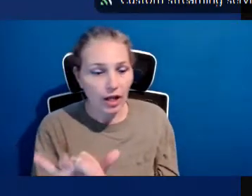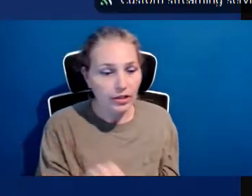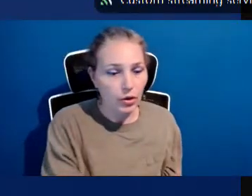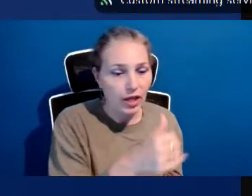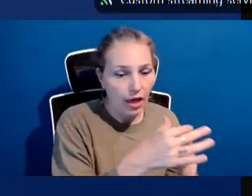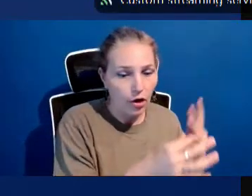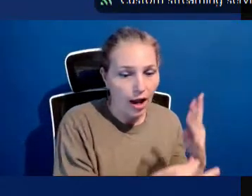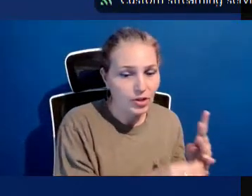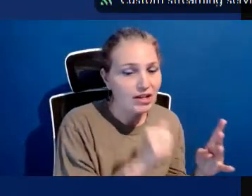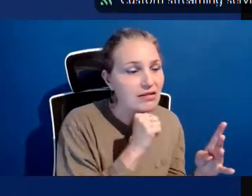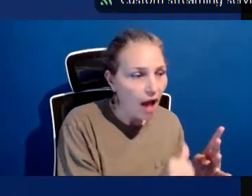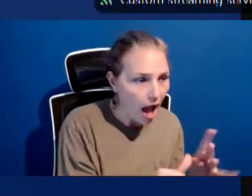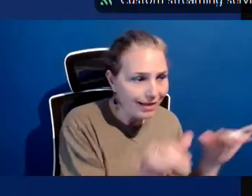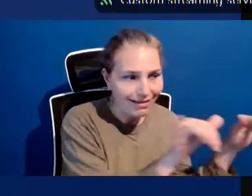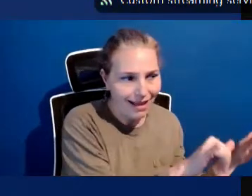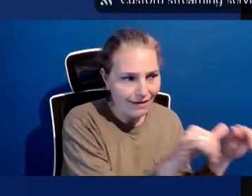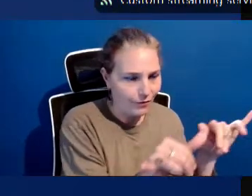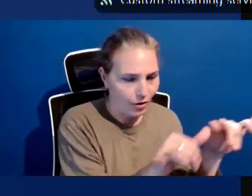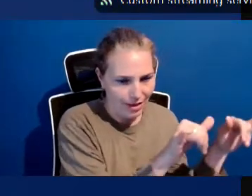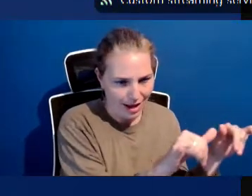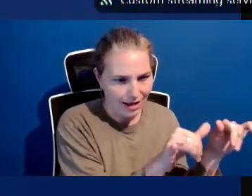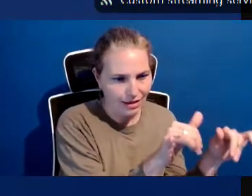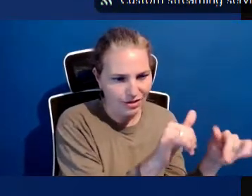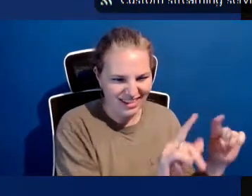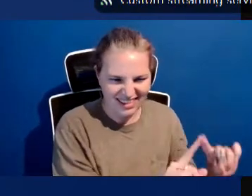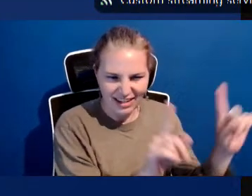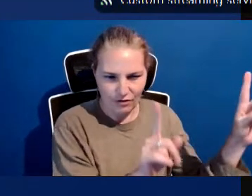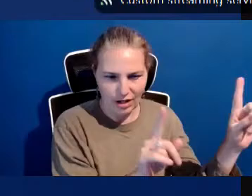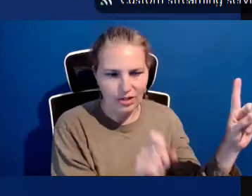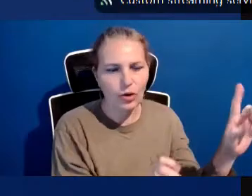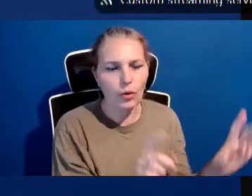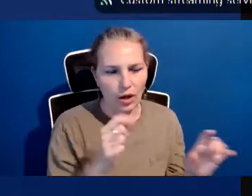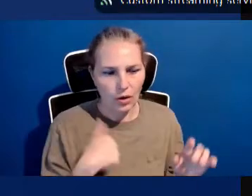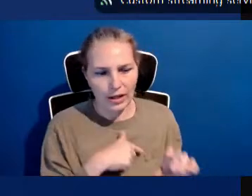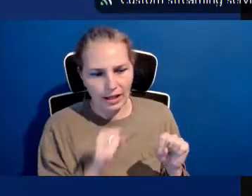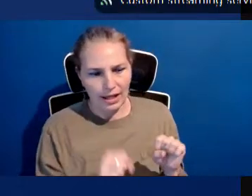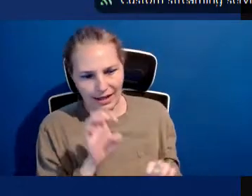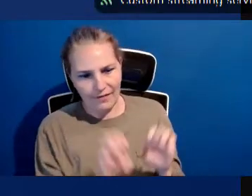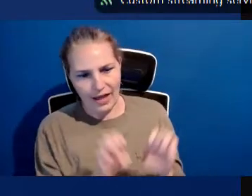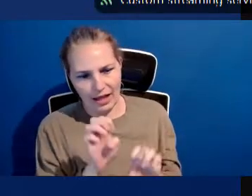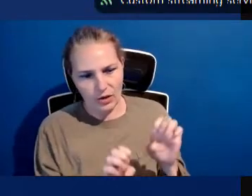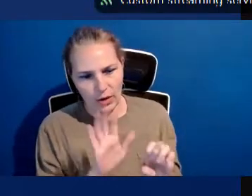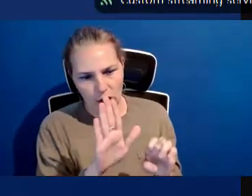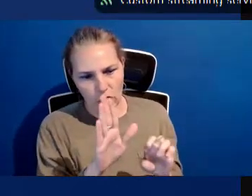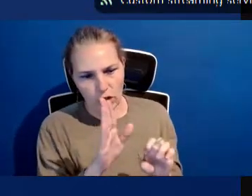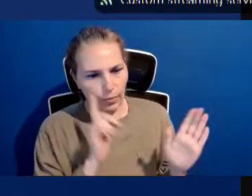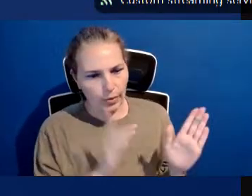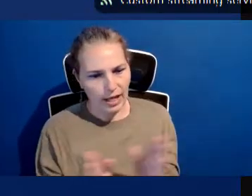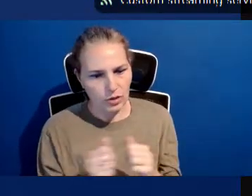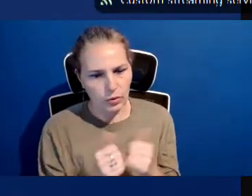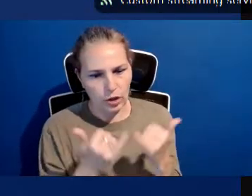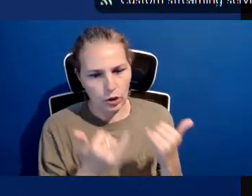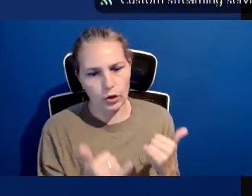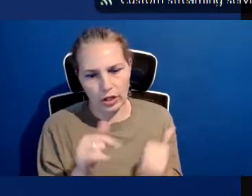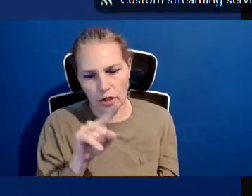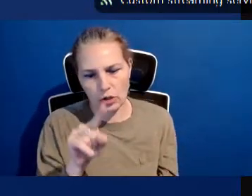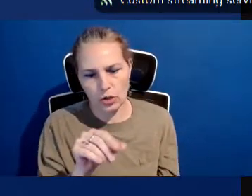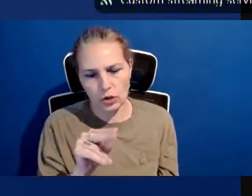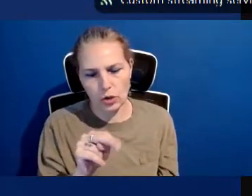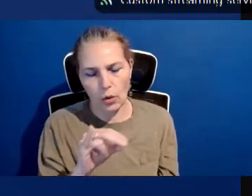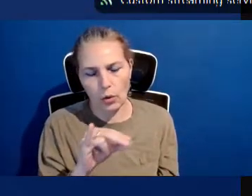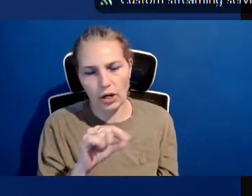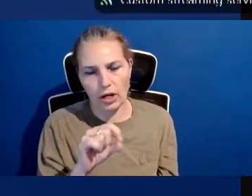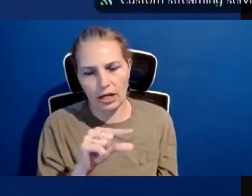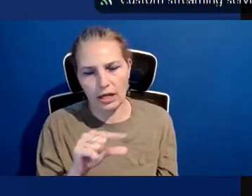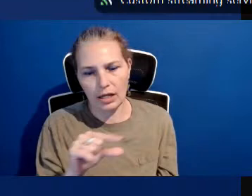review option that will evaluate your plans with current zoning rules. As part of this pilot, as I mentioned,